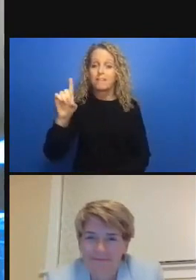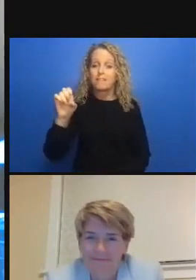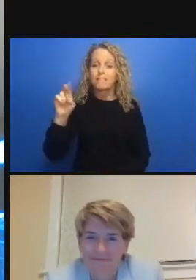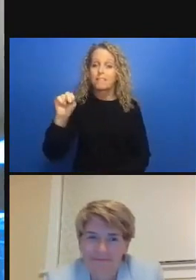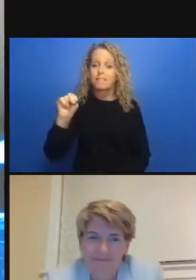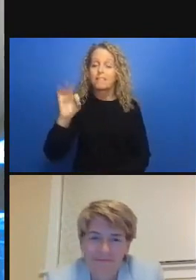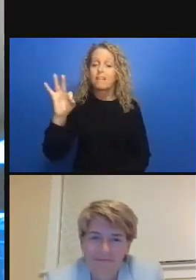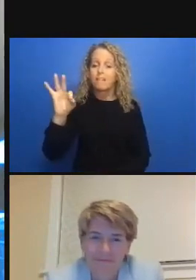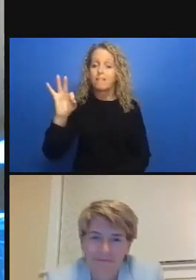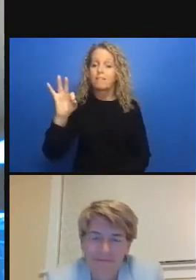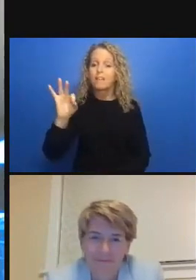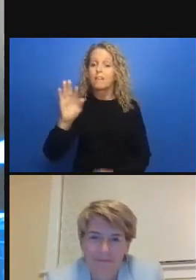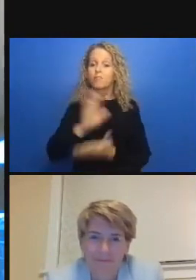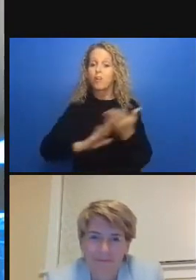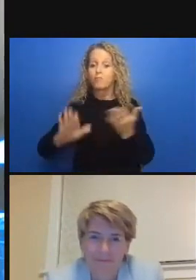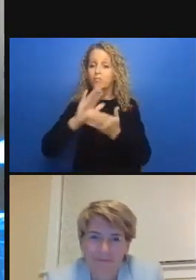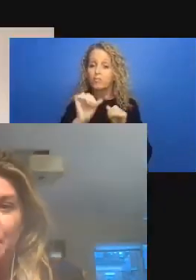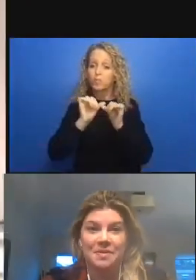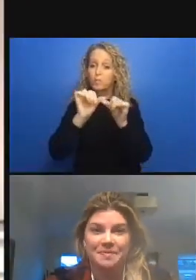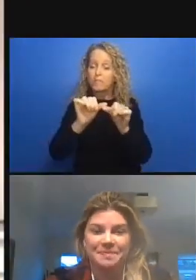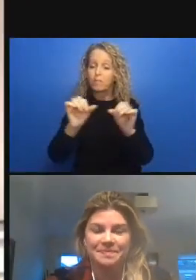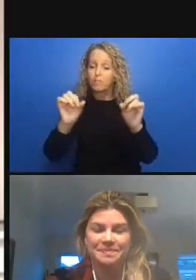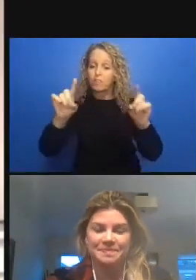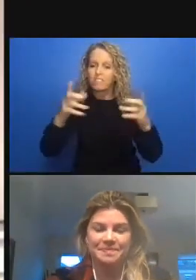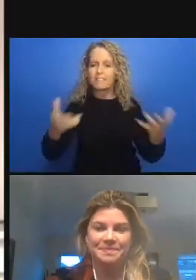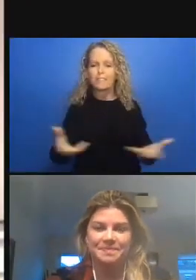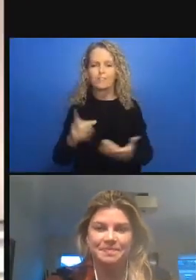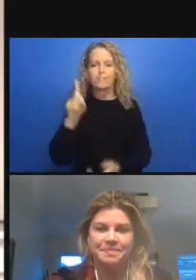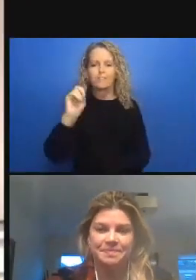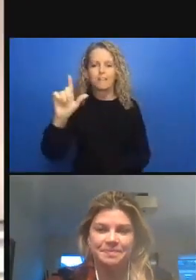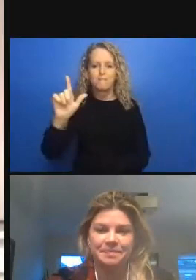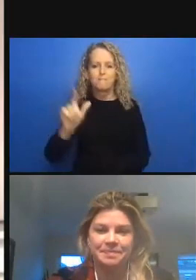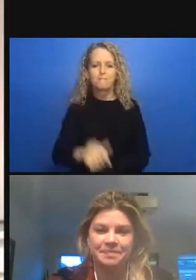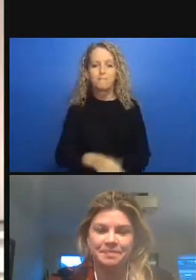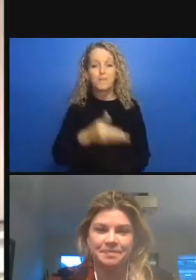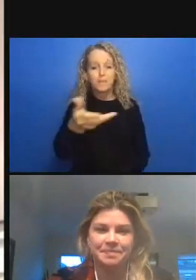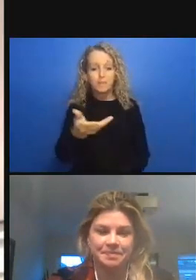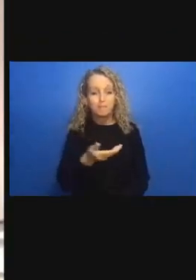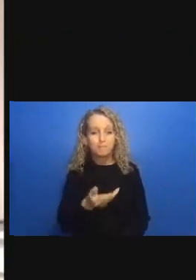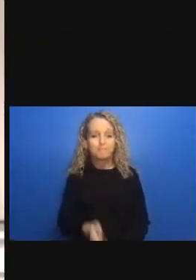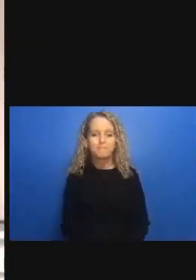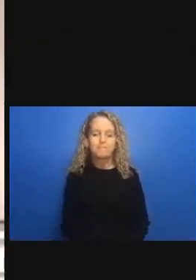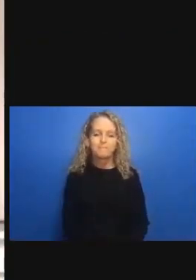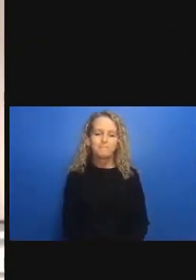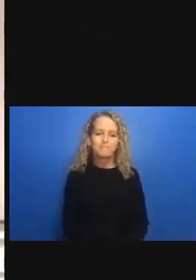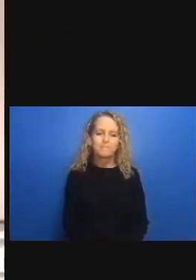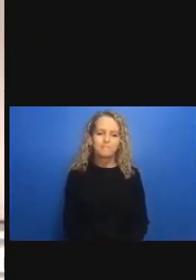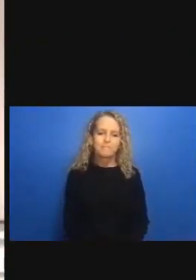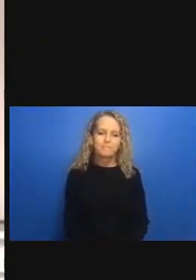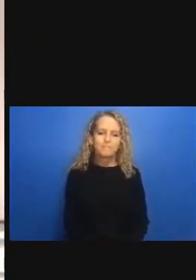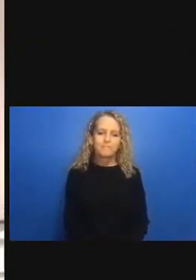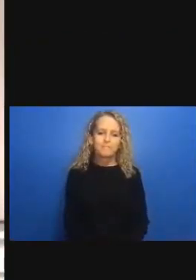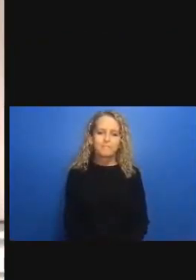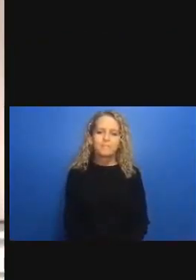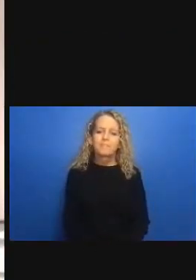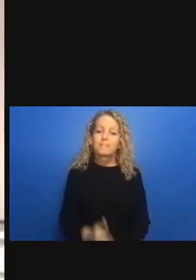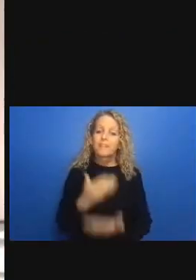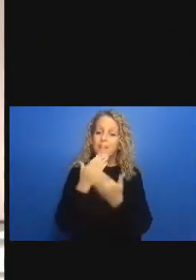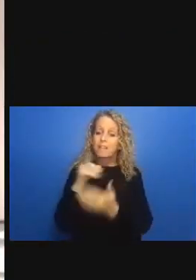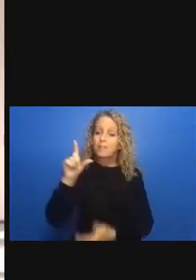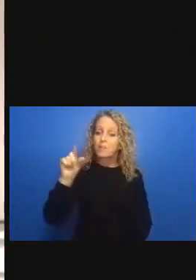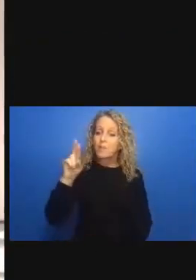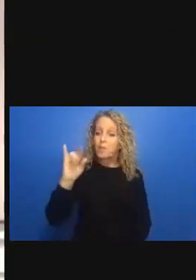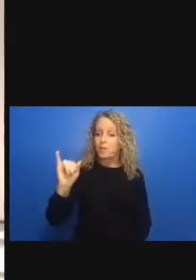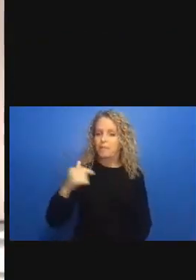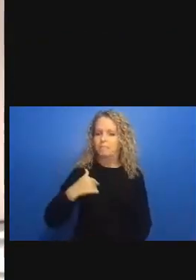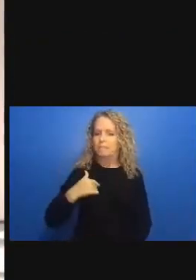of Continuing Education here at Dalhousie. So welcome. Thanks, Lori. So I'm going to talk to two of the